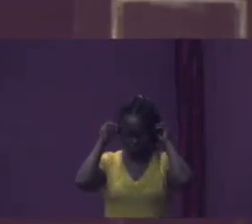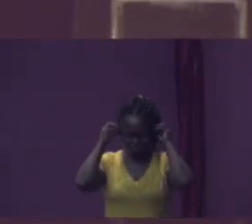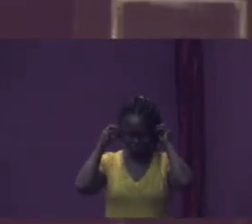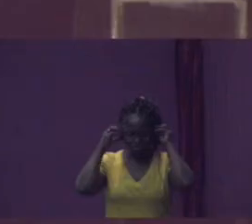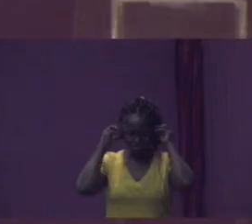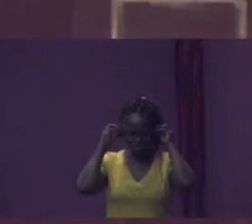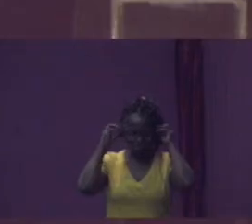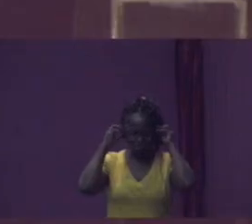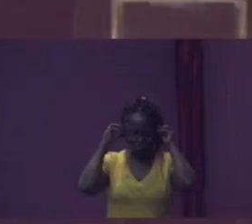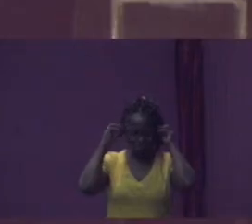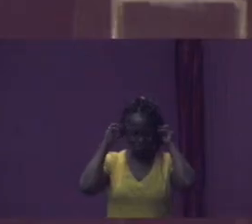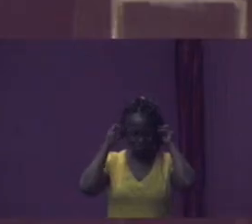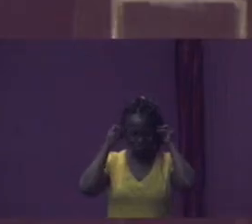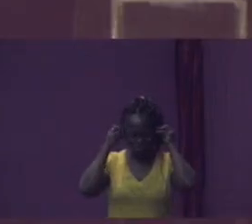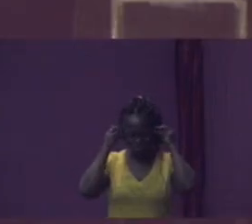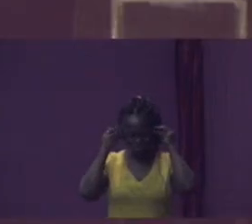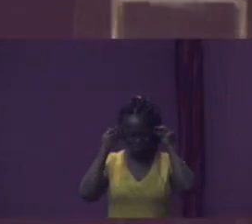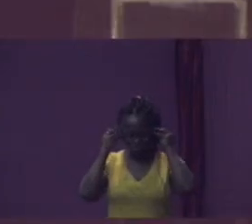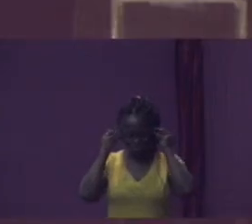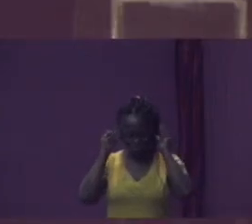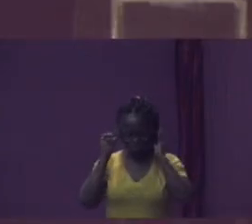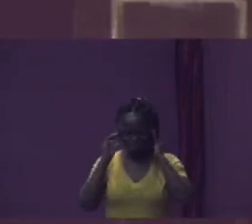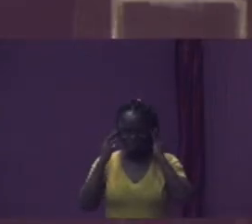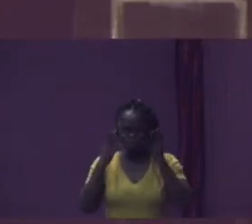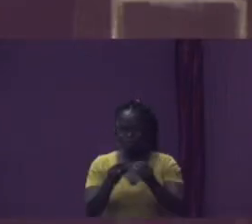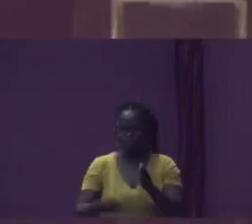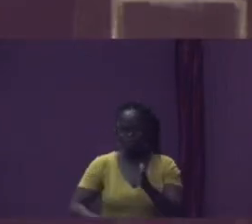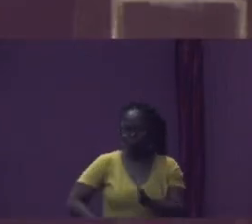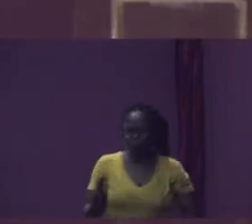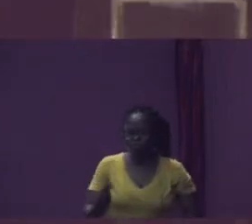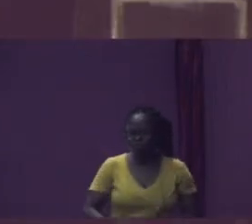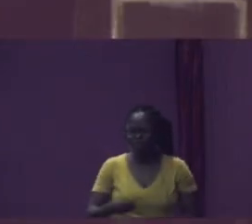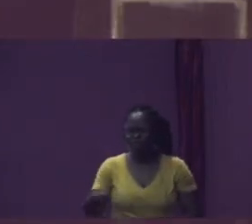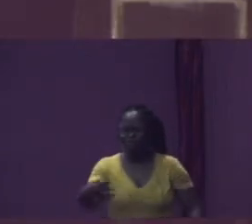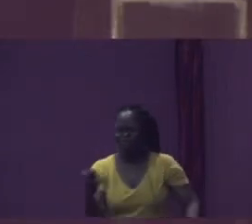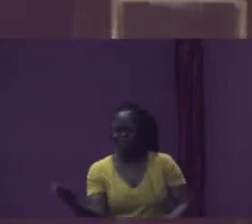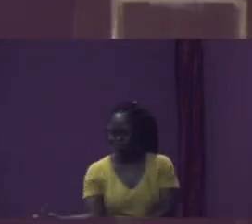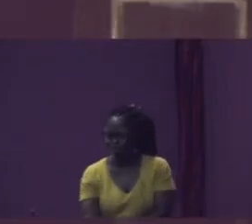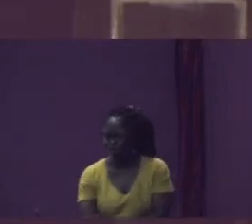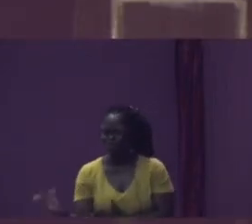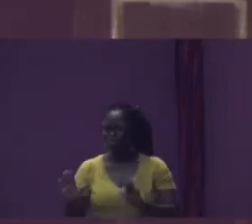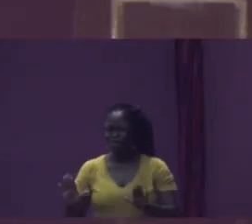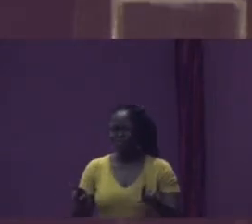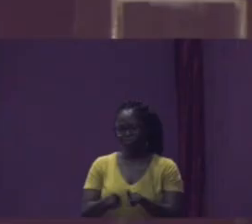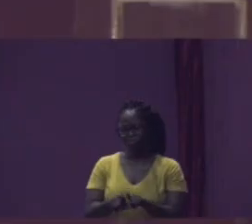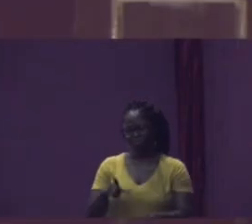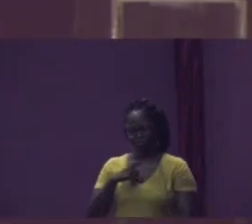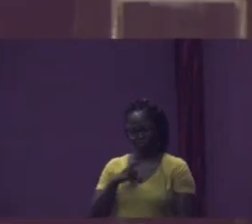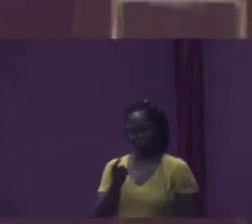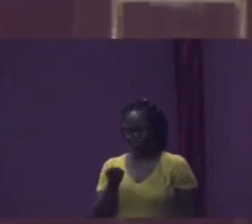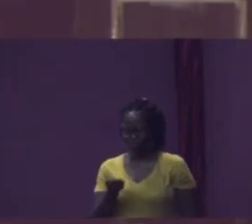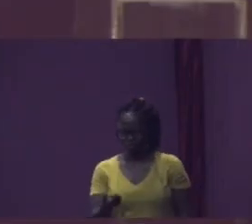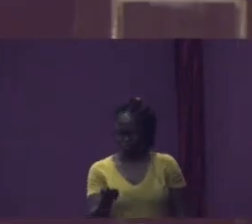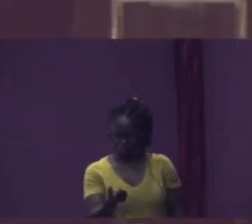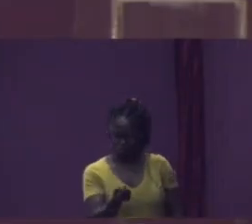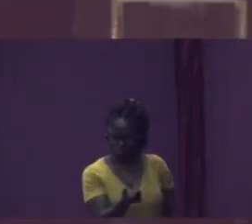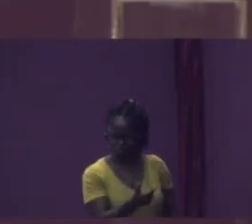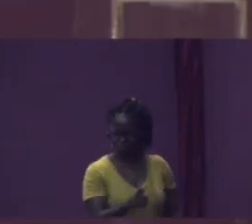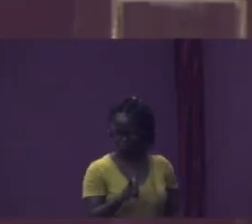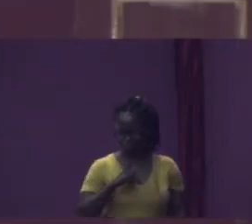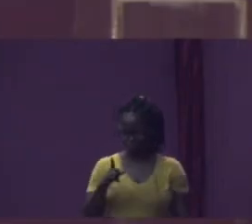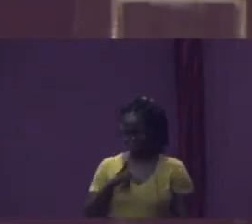them before women even go into labor, right? But there's also too little too late, which is historically what we talk